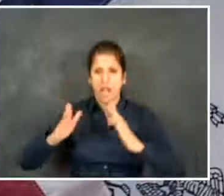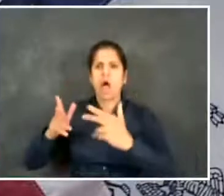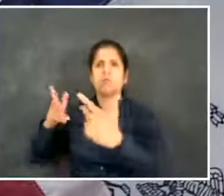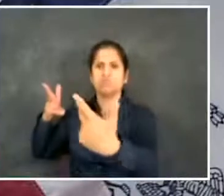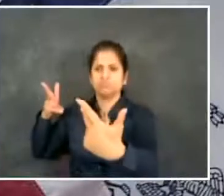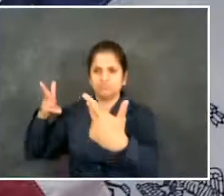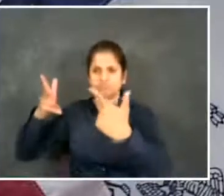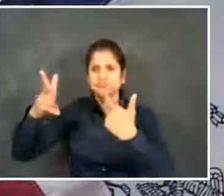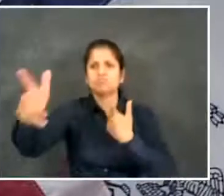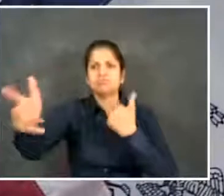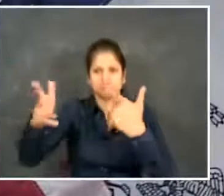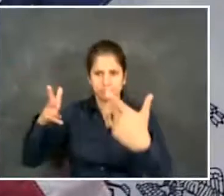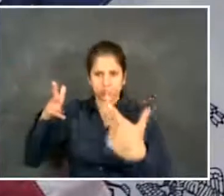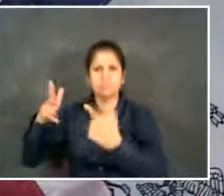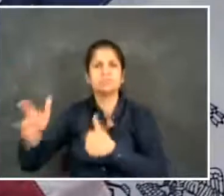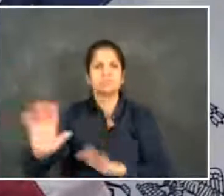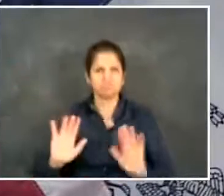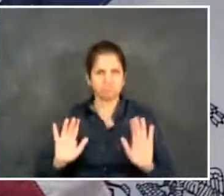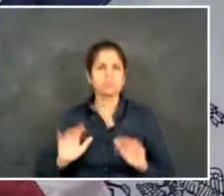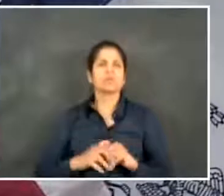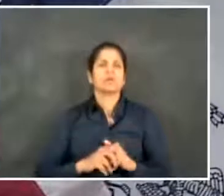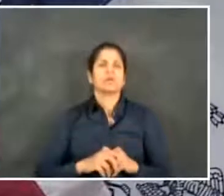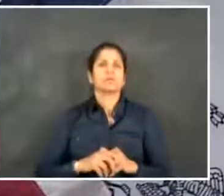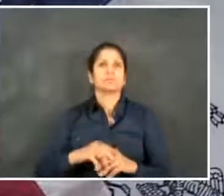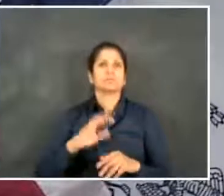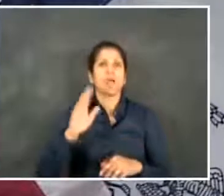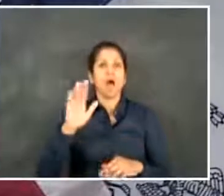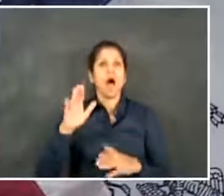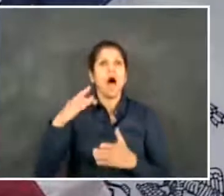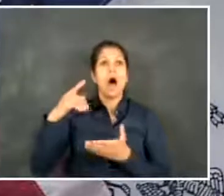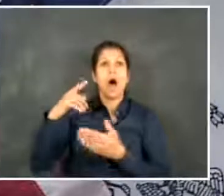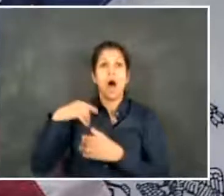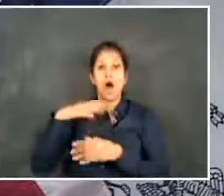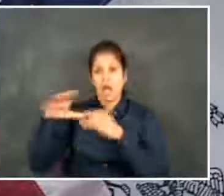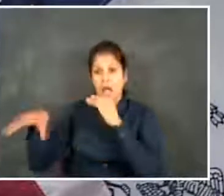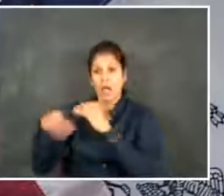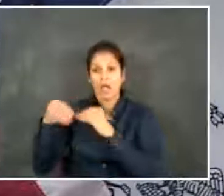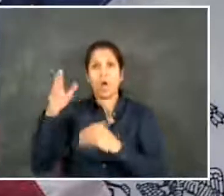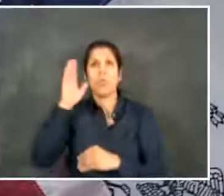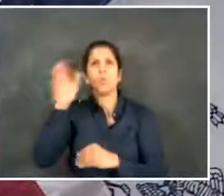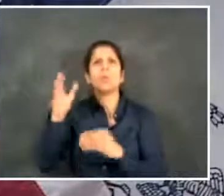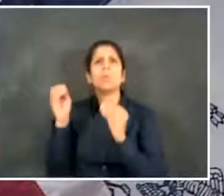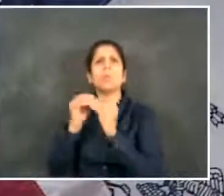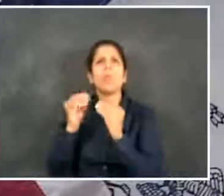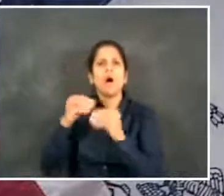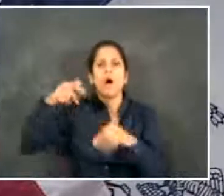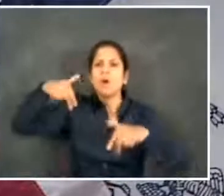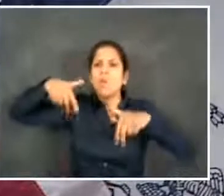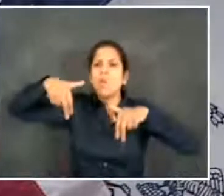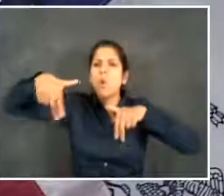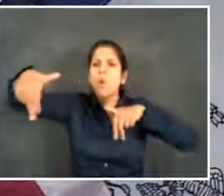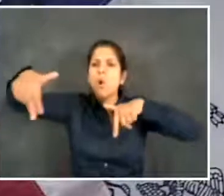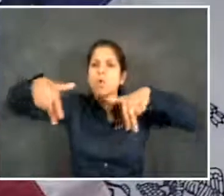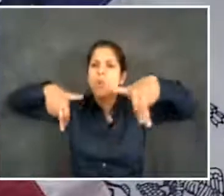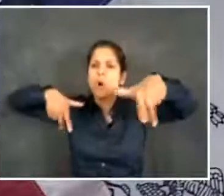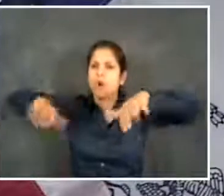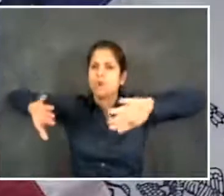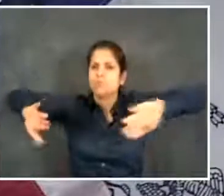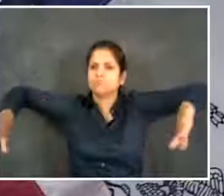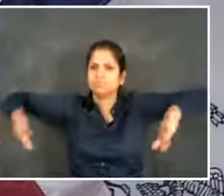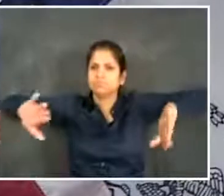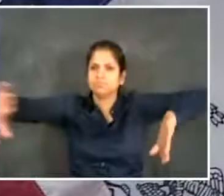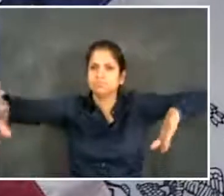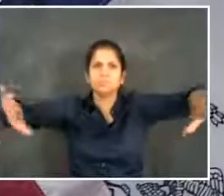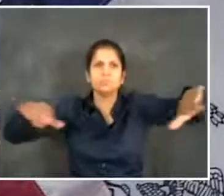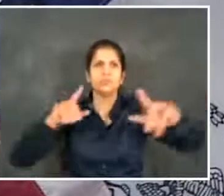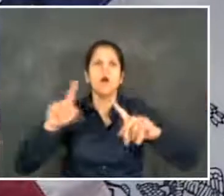it should be the kind of space where a pedestrian can, and a family can feel very, very comfortable that they're safe once they're there. But we can also make sure that